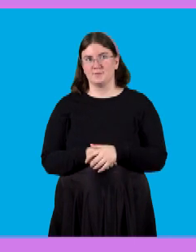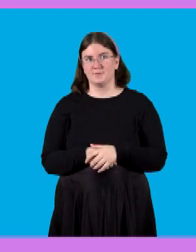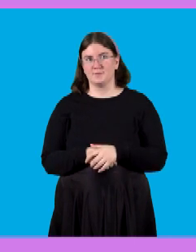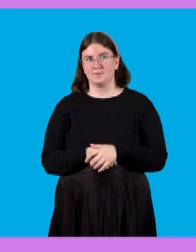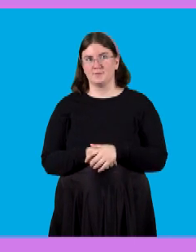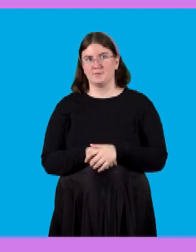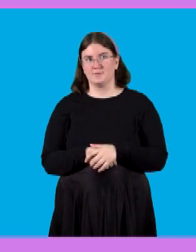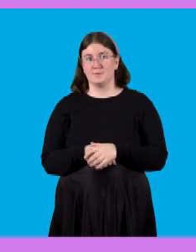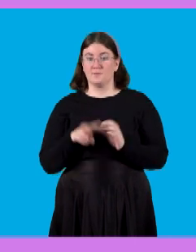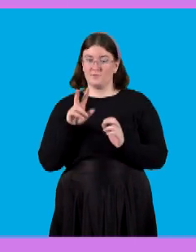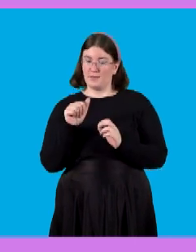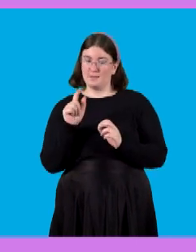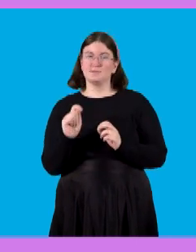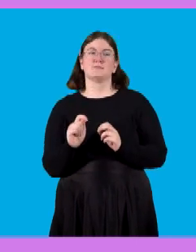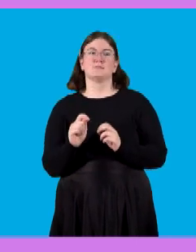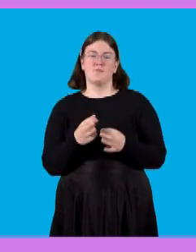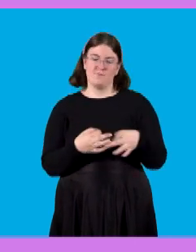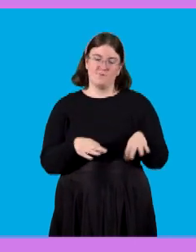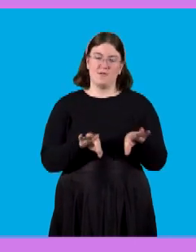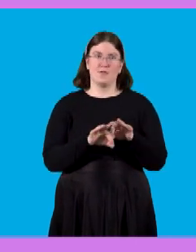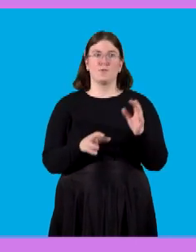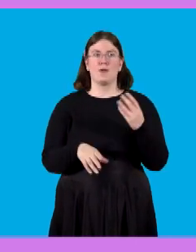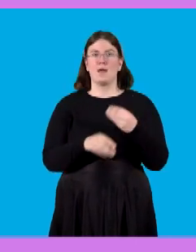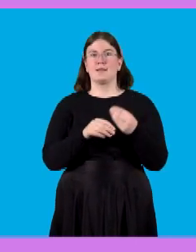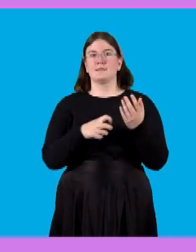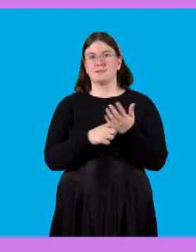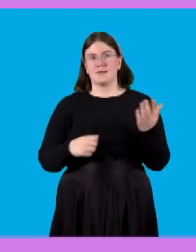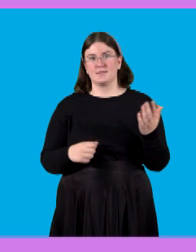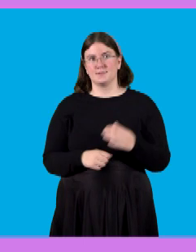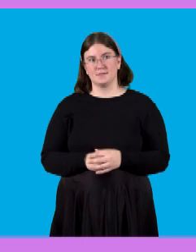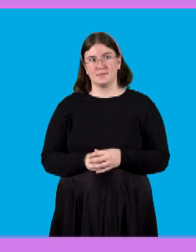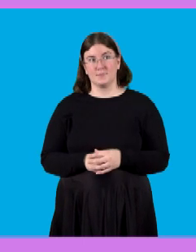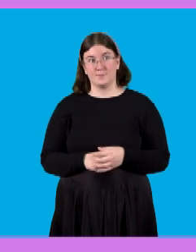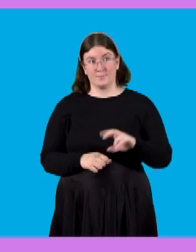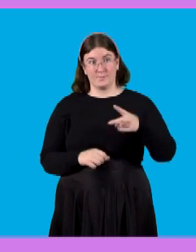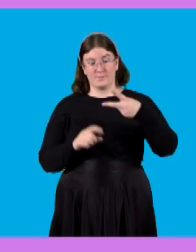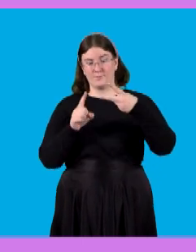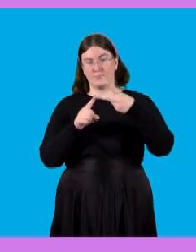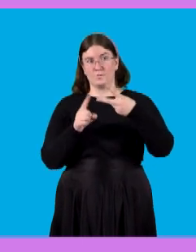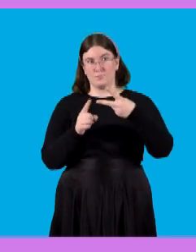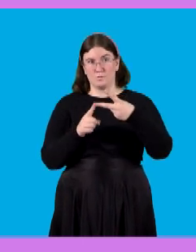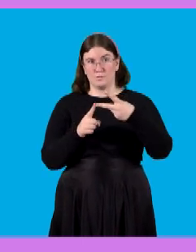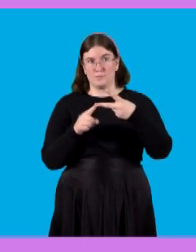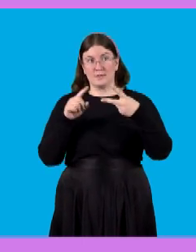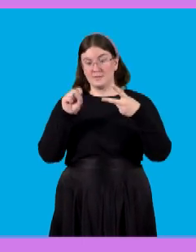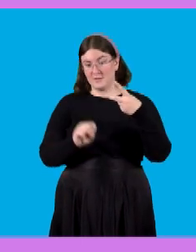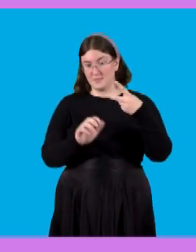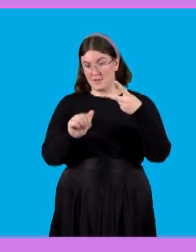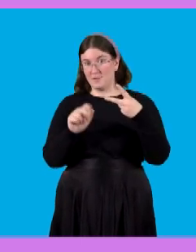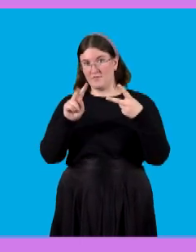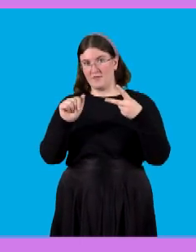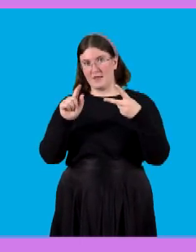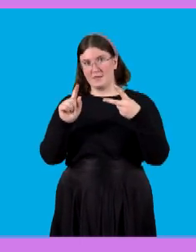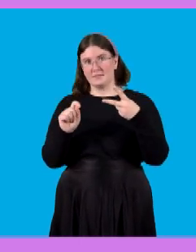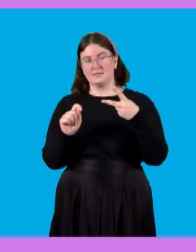tax. All right, so there's your VAT, value added tax. Our second question, VAT in South